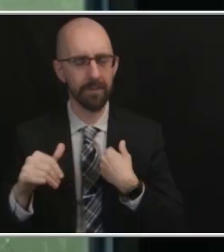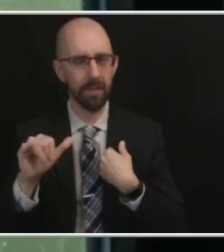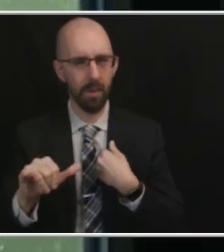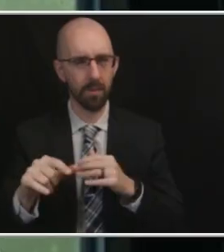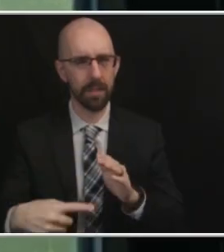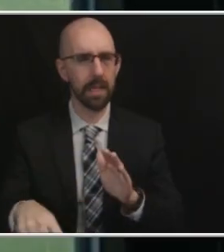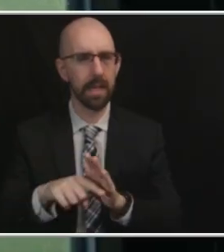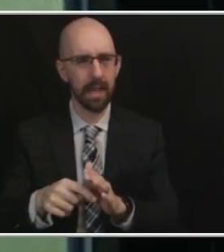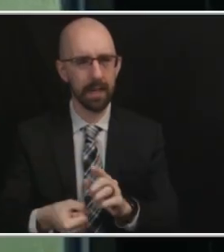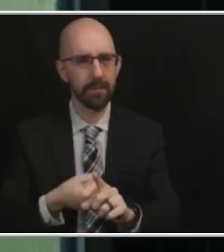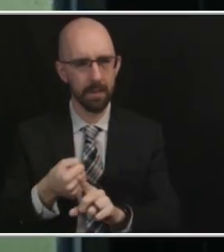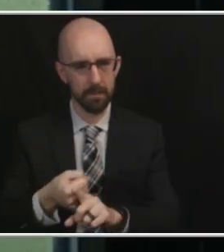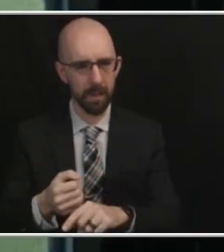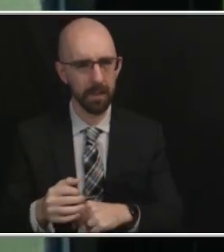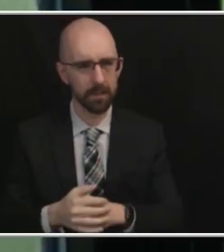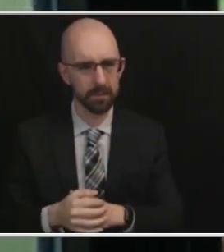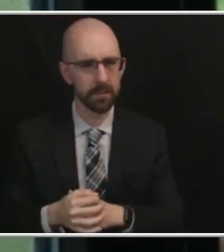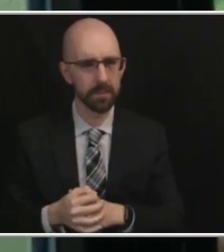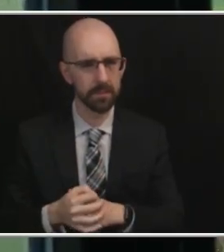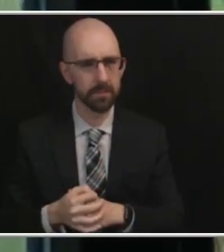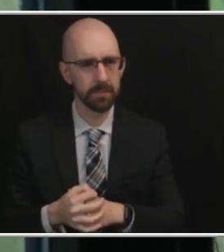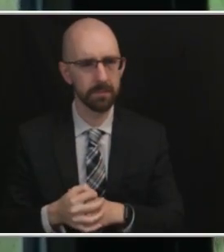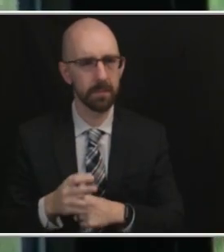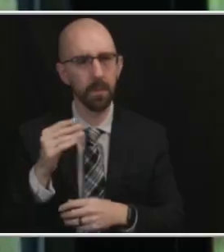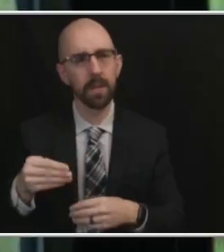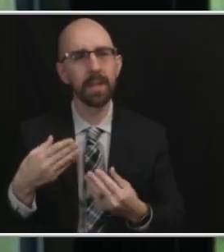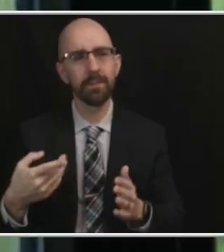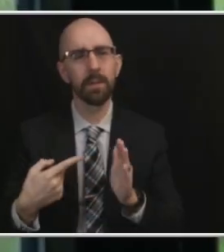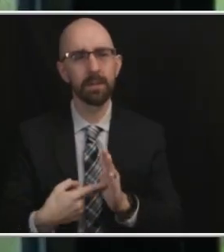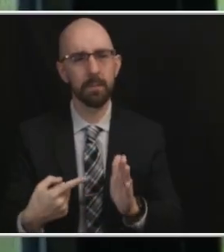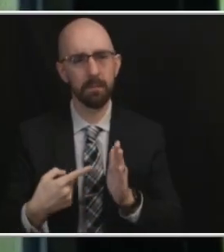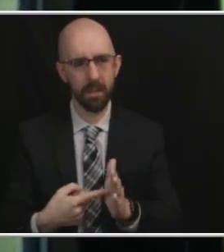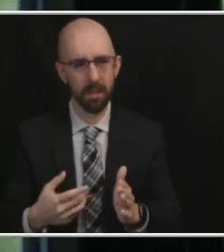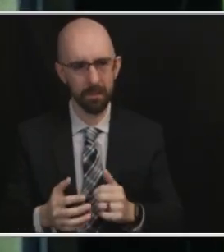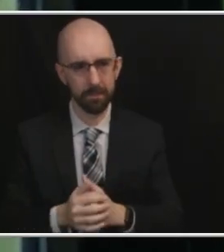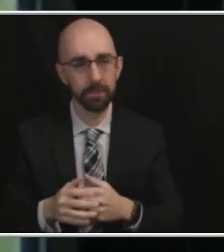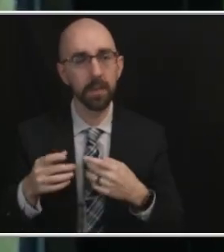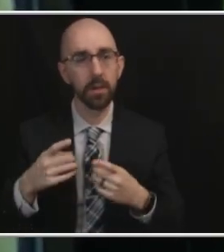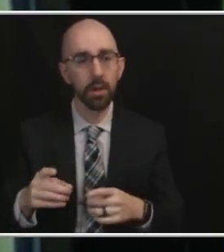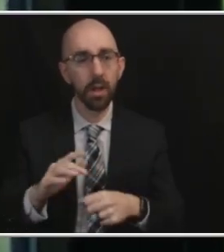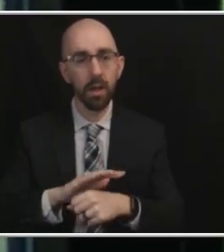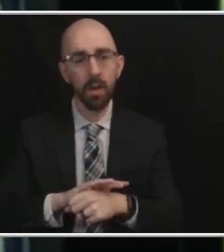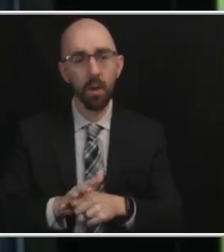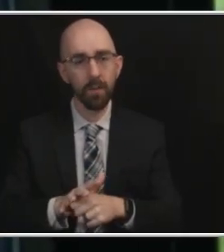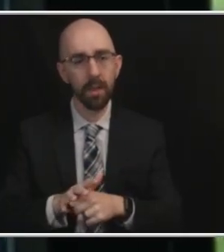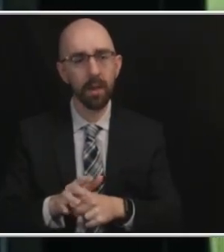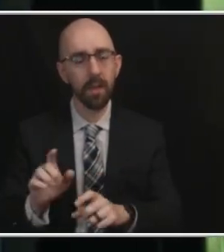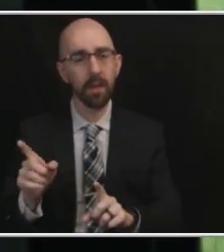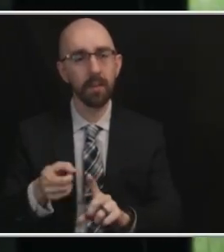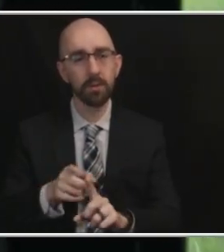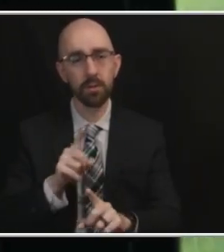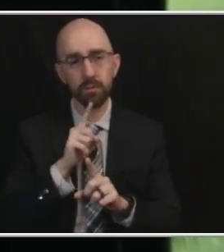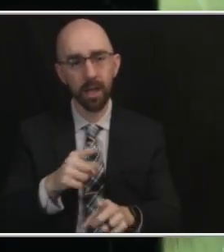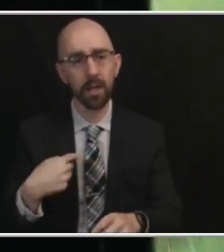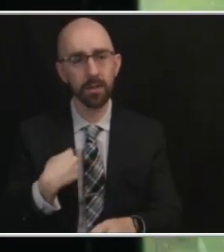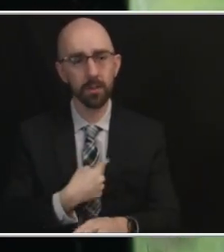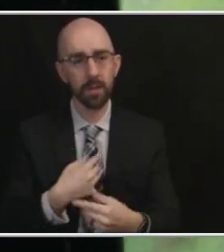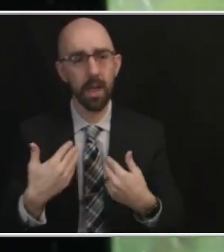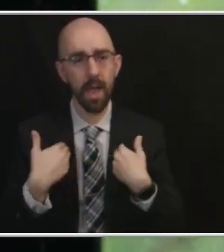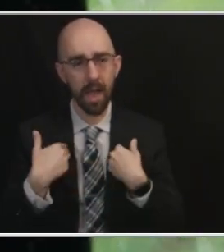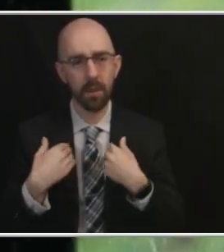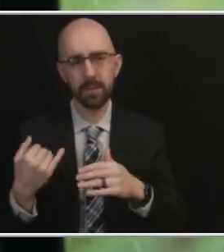impacts. I'll give you an example. During COVID, the first reaction we had was